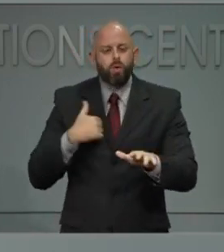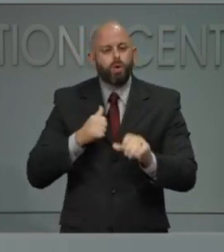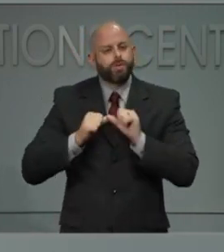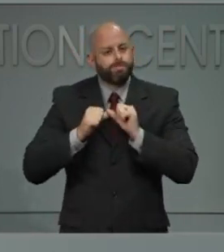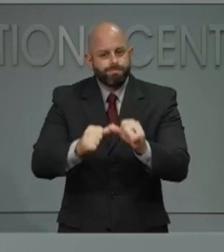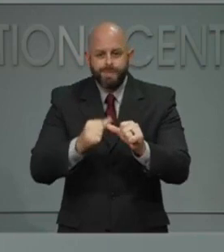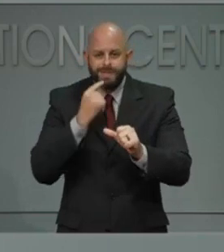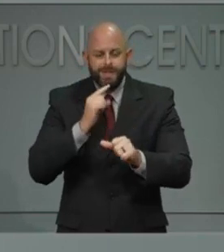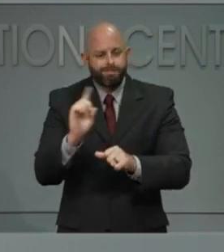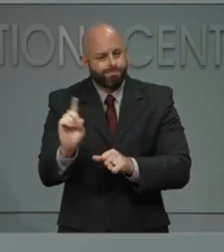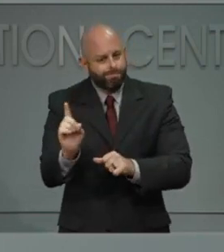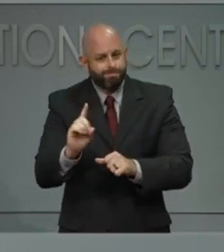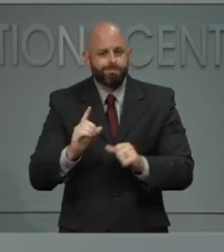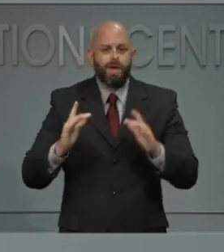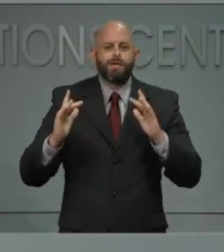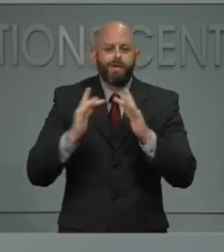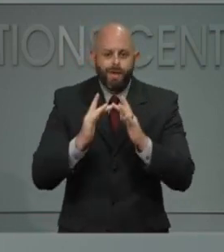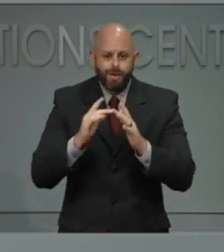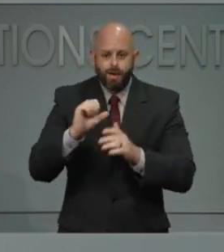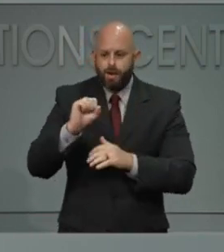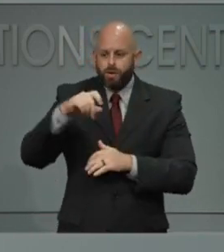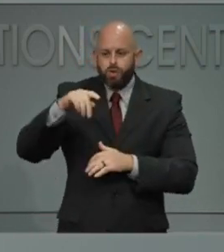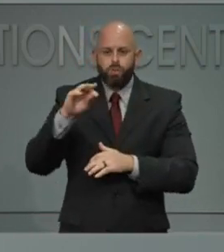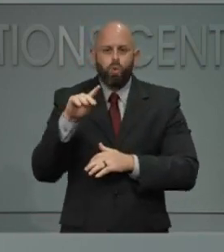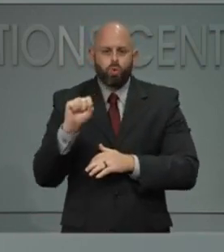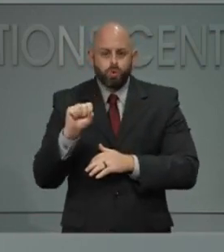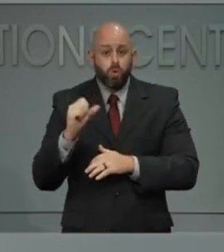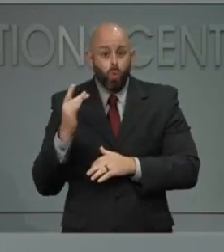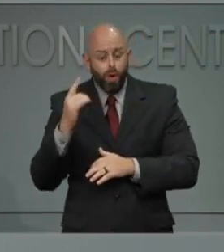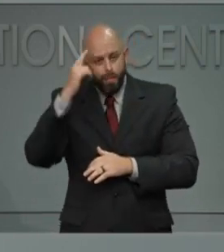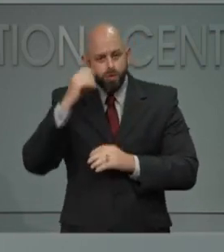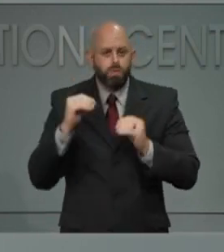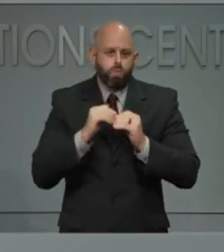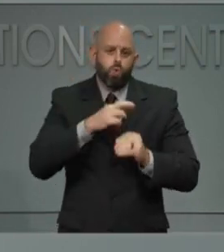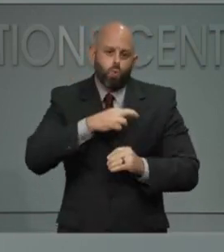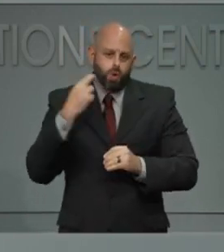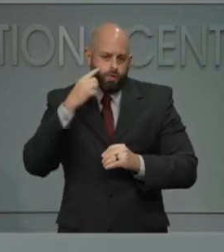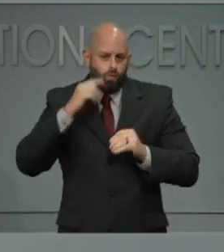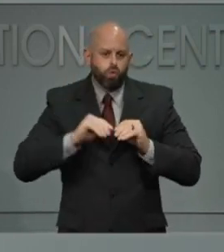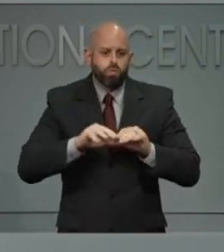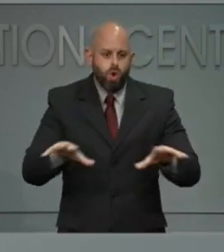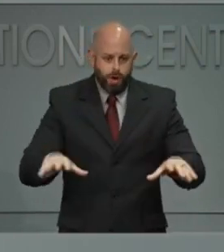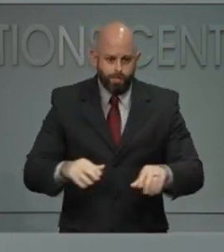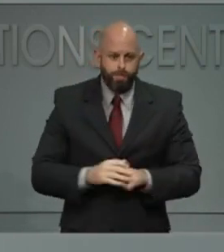because again, those are the activities that are more risky for viral spread. Thanks.